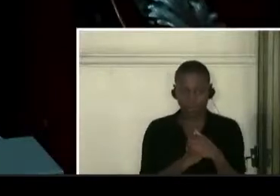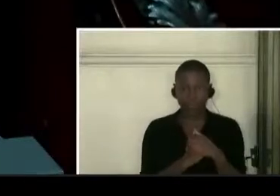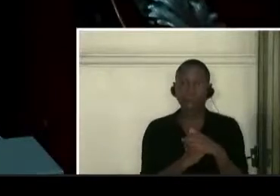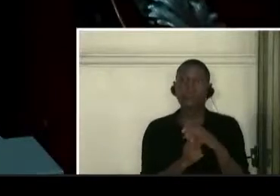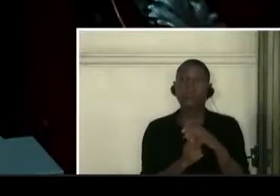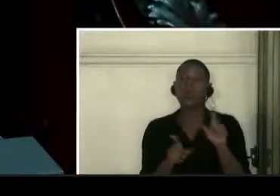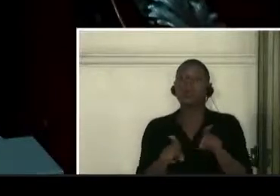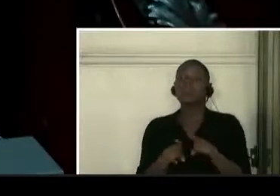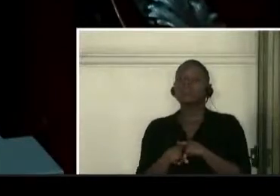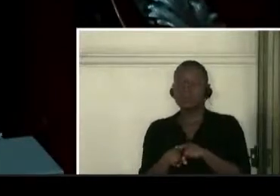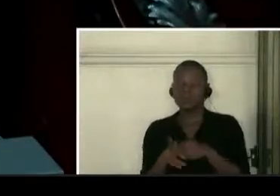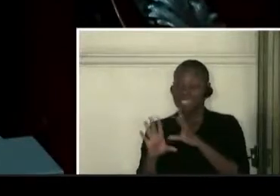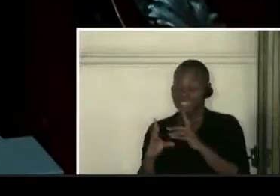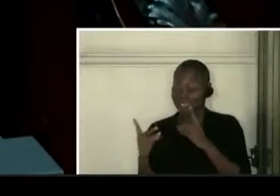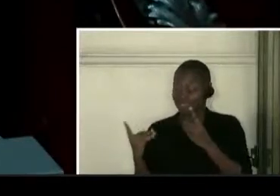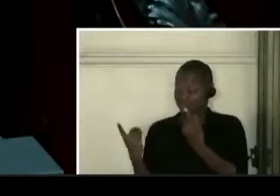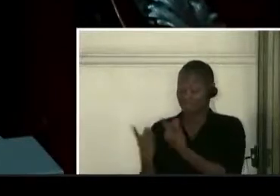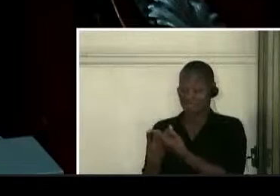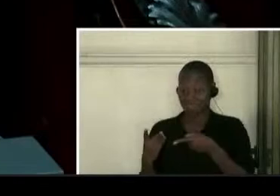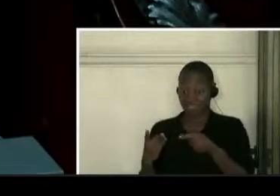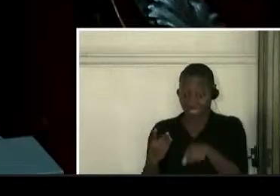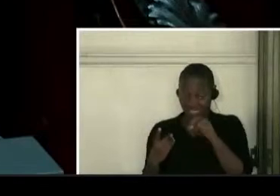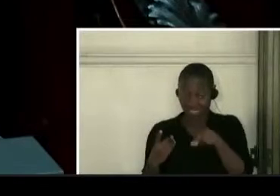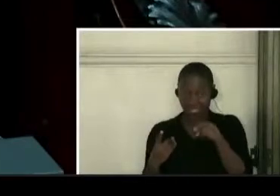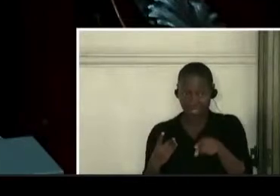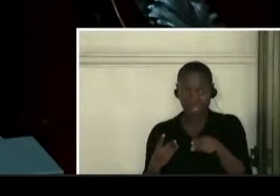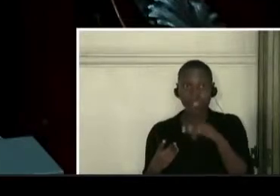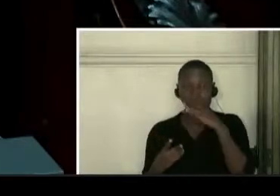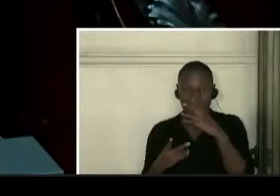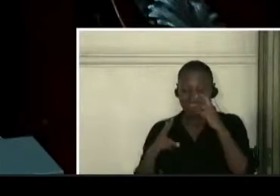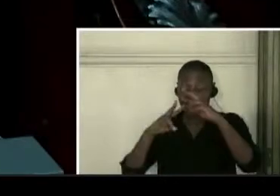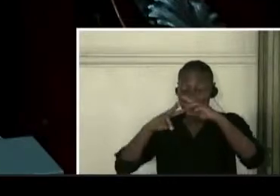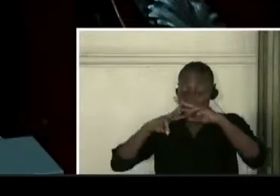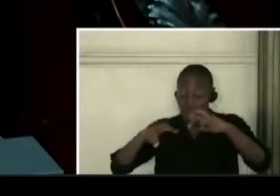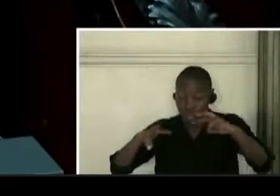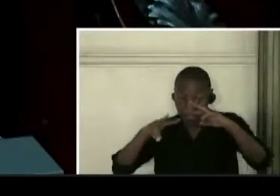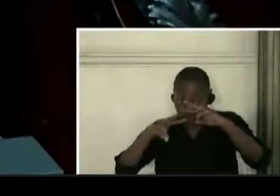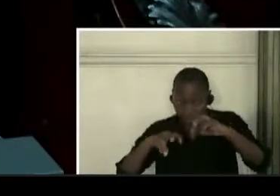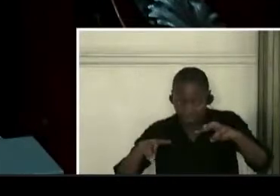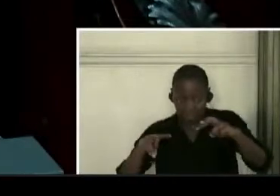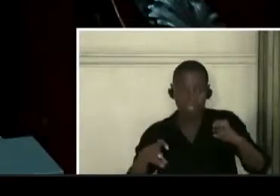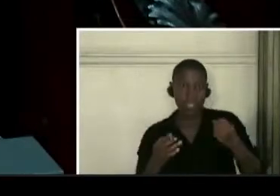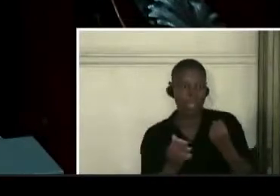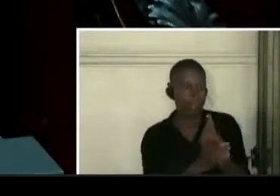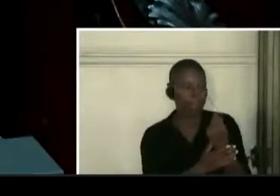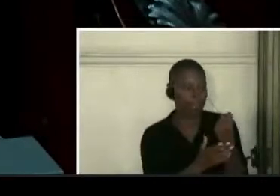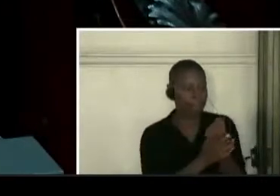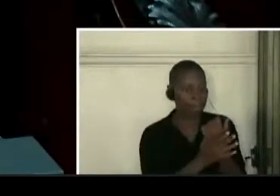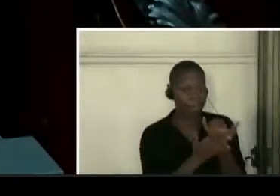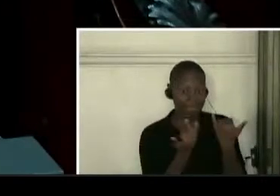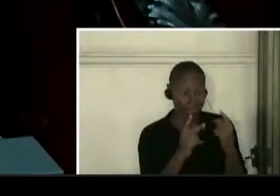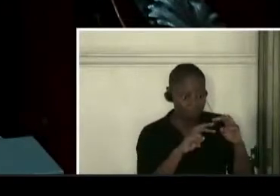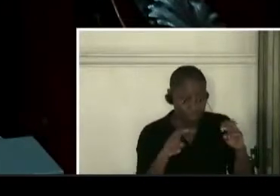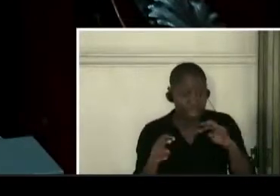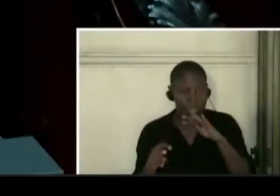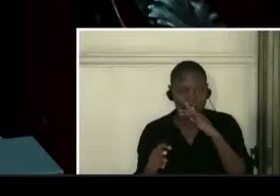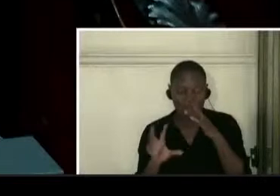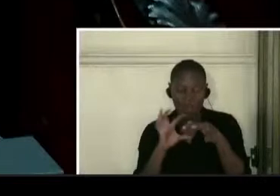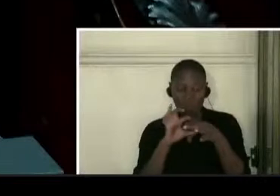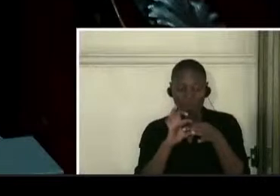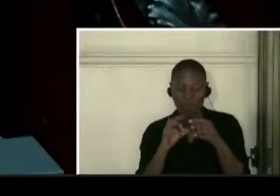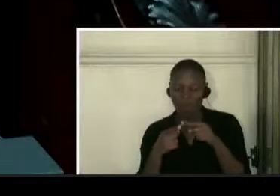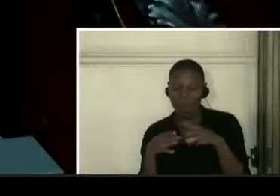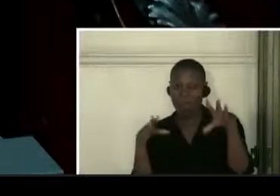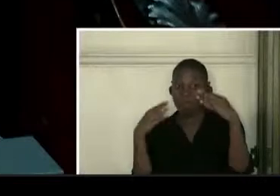i-department ukuthi ocwaningeni olwenziwayo. The department has suggested that homes and